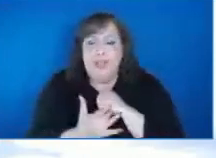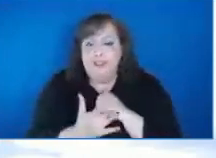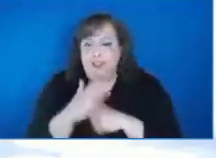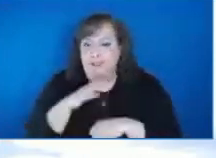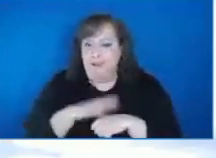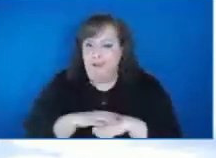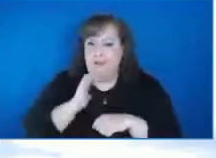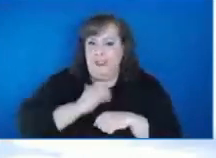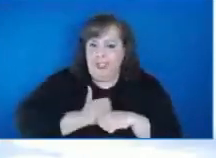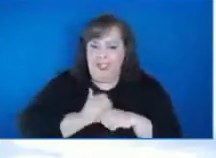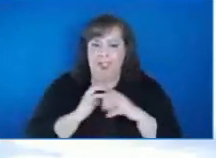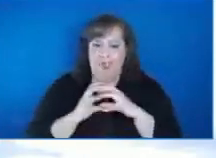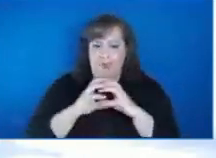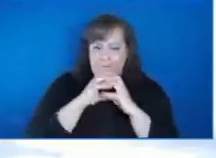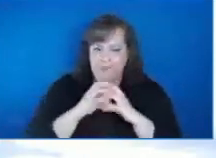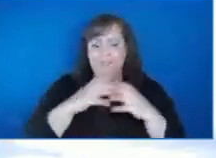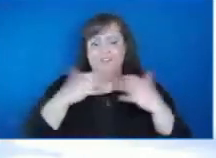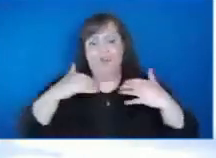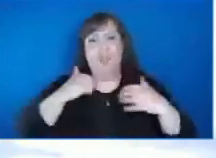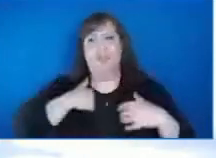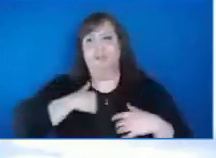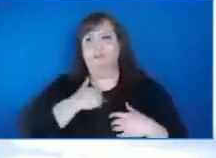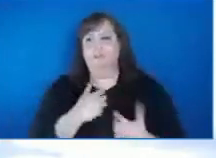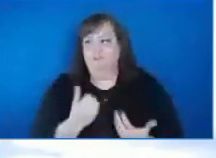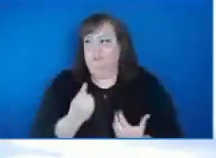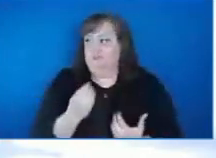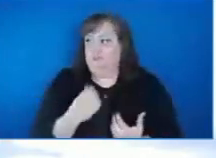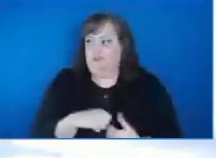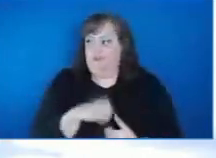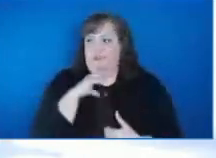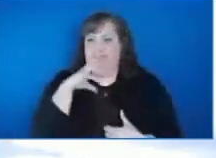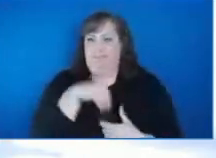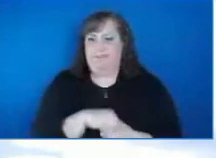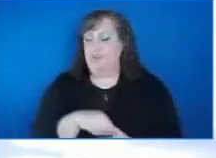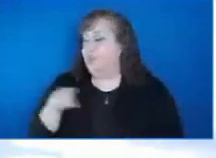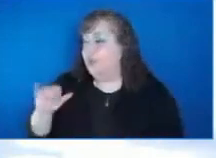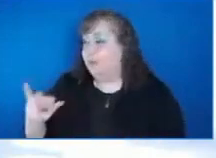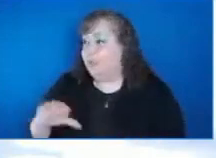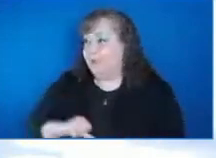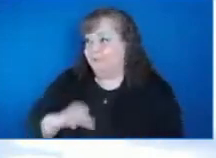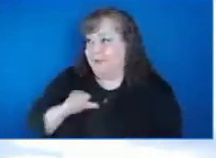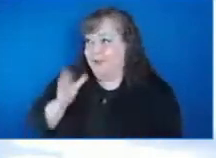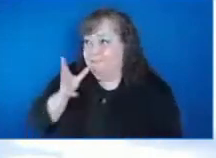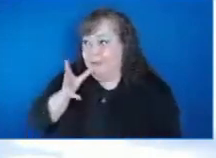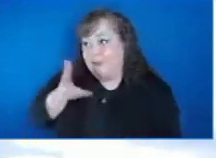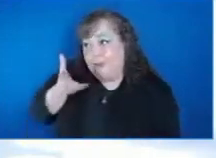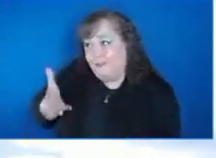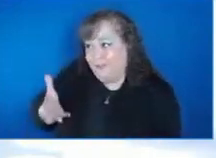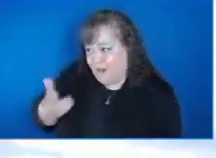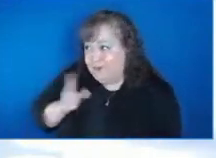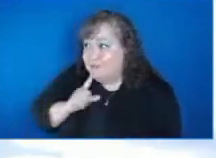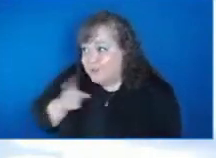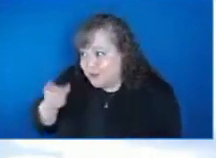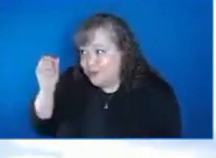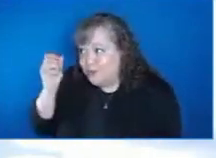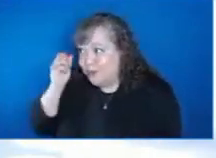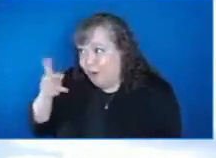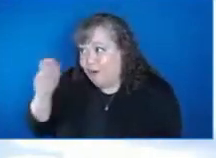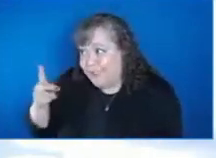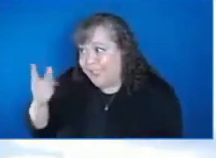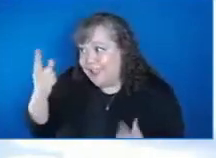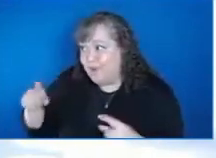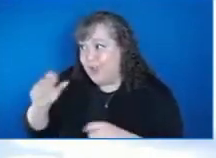You're like a glowing, proud parent over there. Are you basically sure? Are you sure you're going to be okay when you destroy